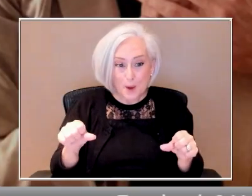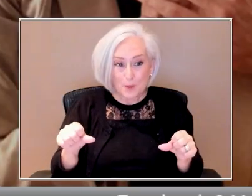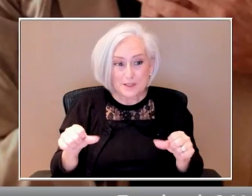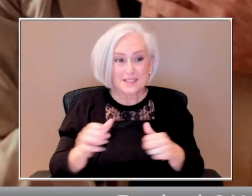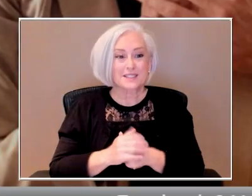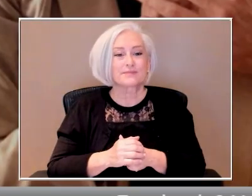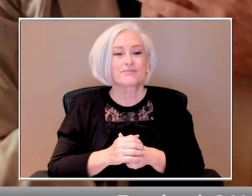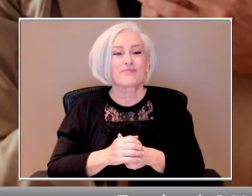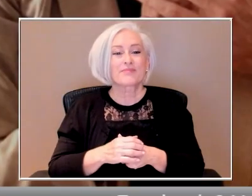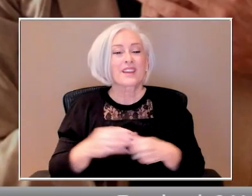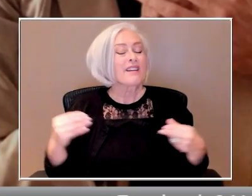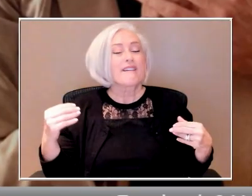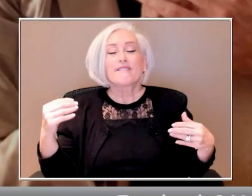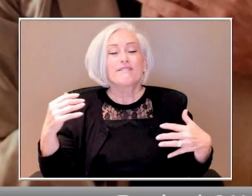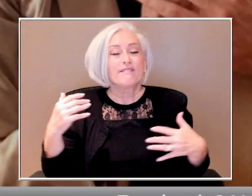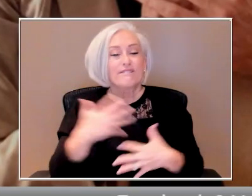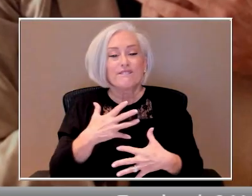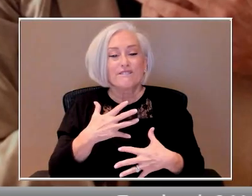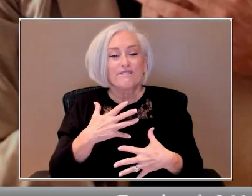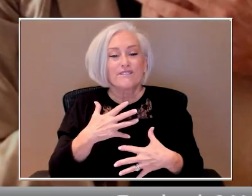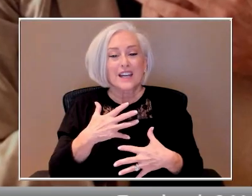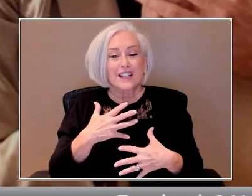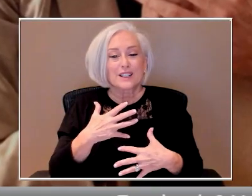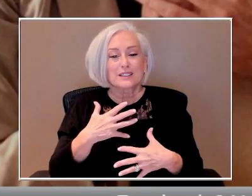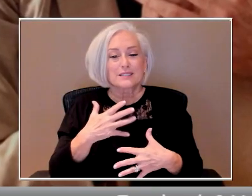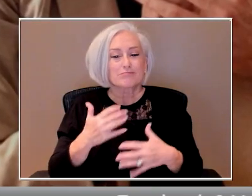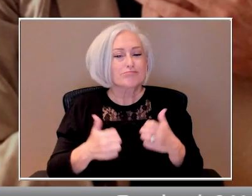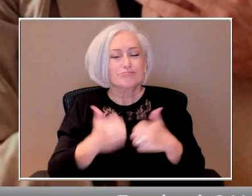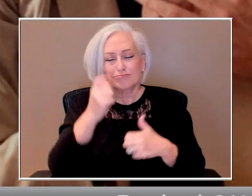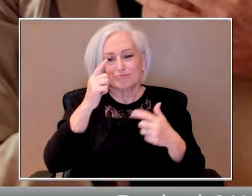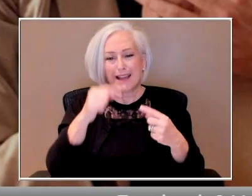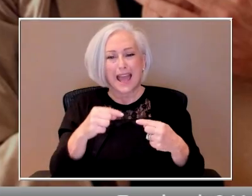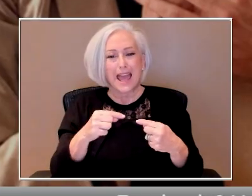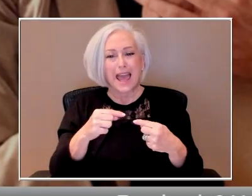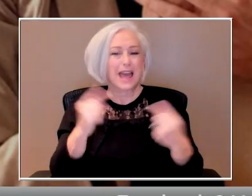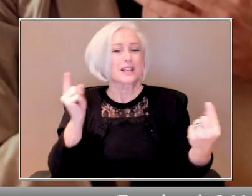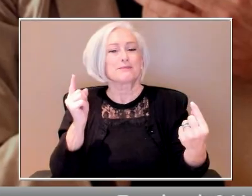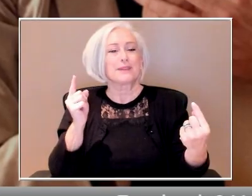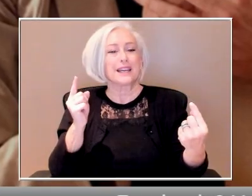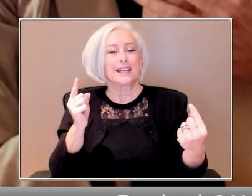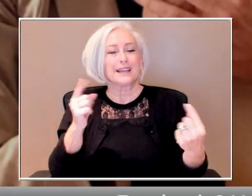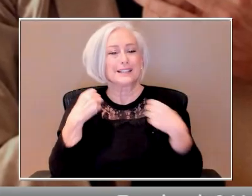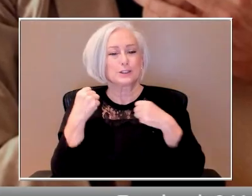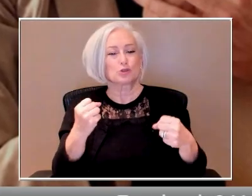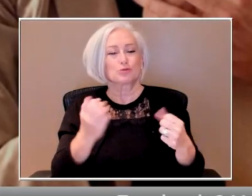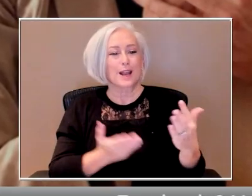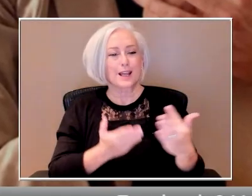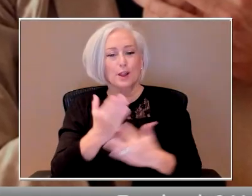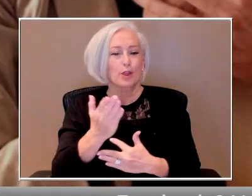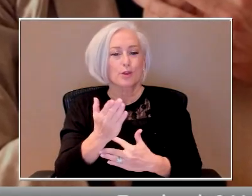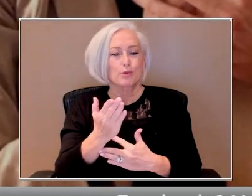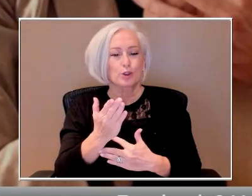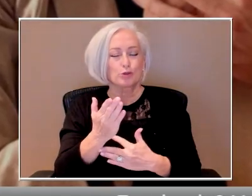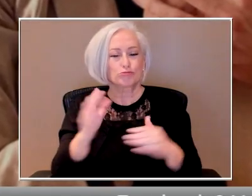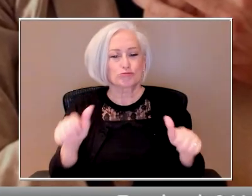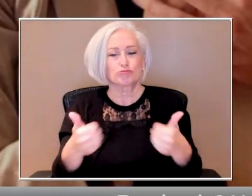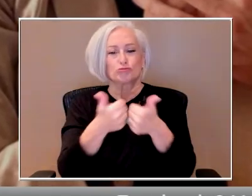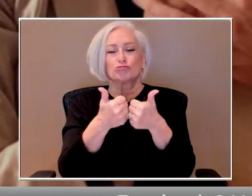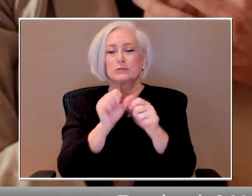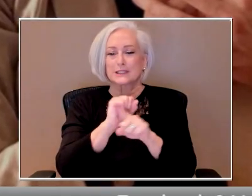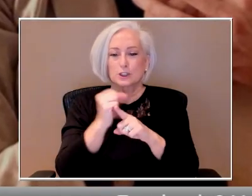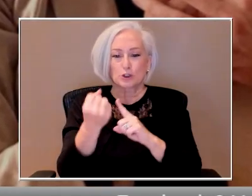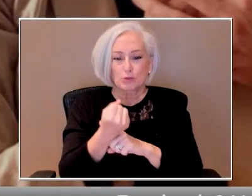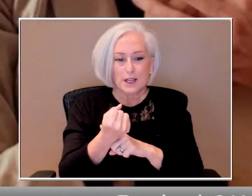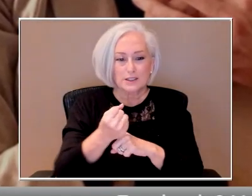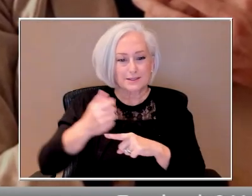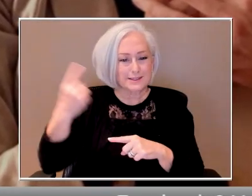"Fear's greatest enemy is strength through adversity. I'm about to live a quality of life I haven't experienced yet. I am strong,